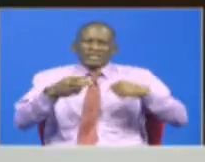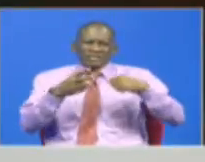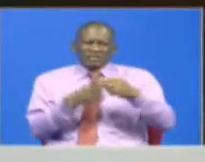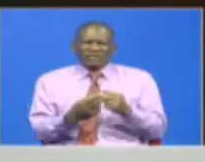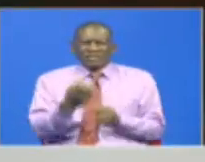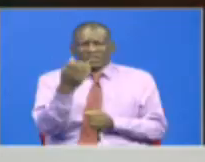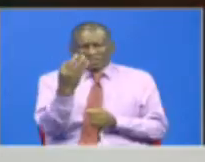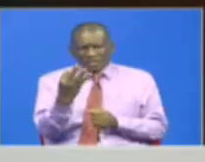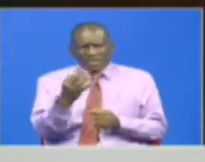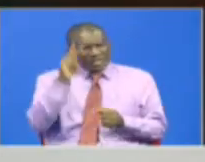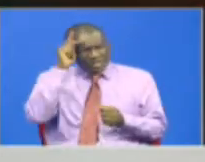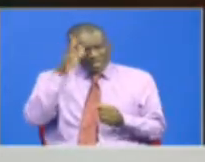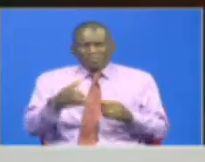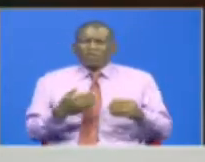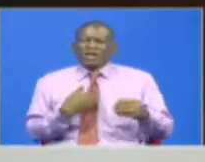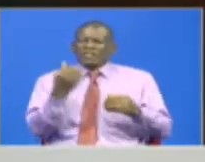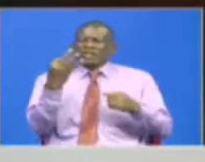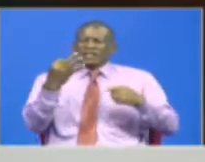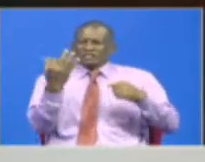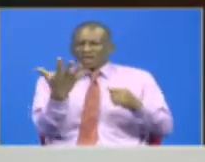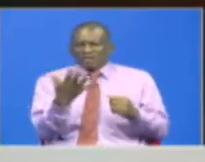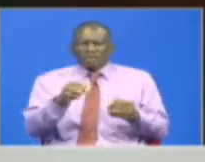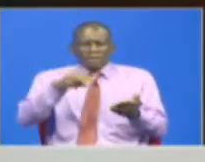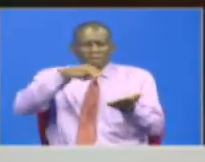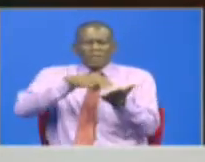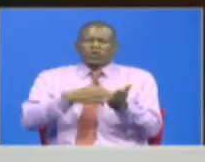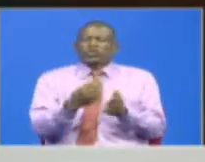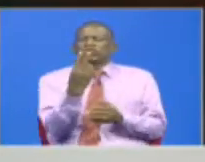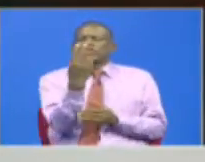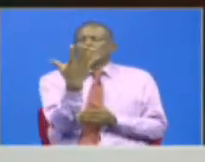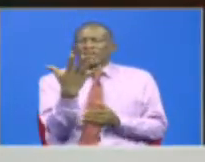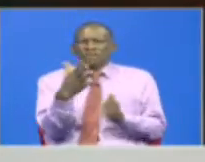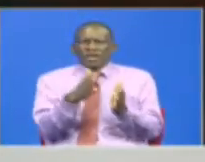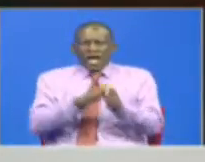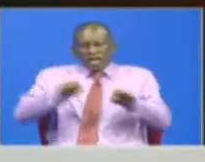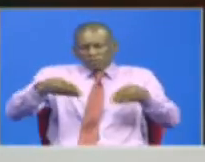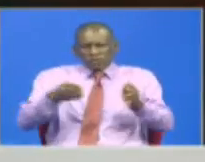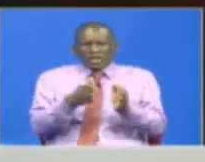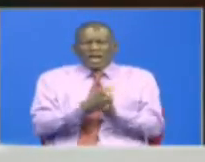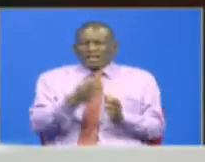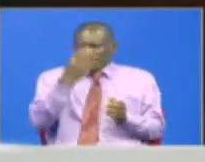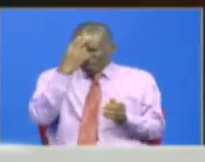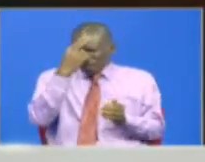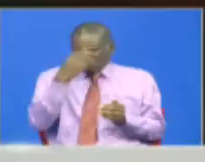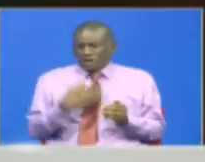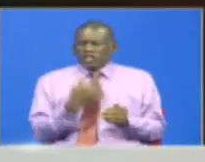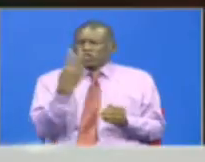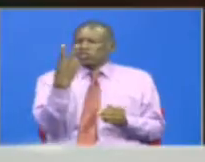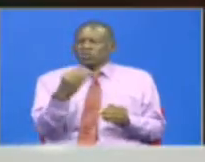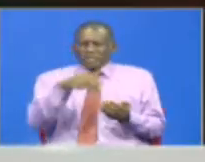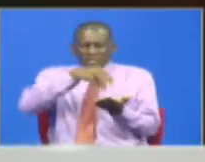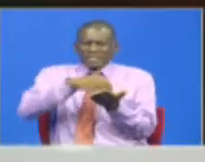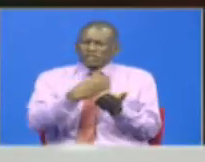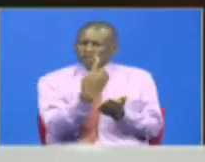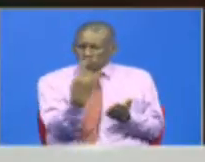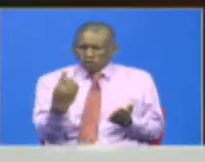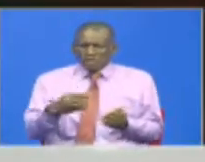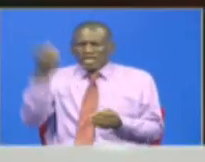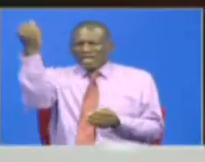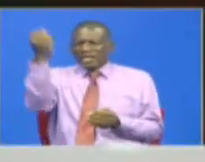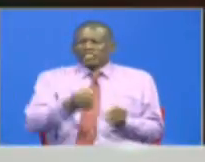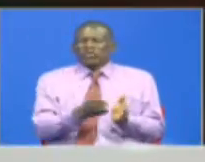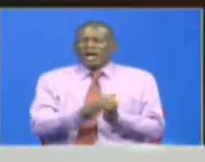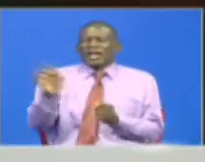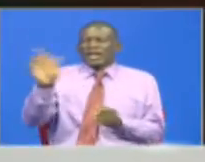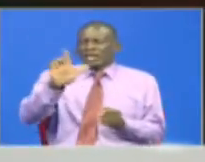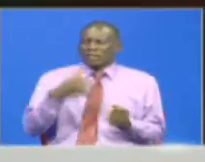373, Kiambu 35, Migori 25, while Busia and Narok have 20 cases each. Kajiado and Laikipia